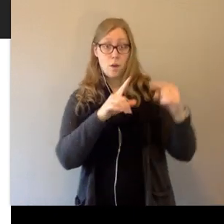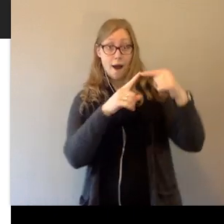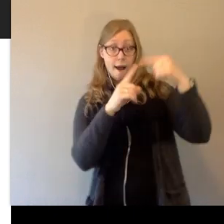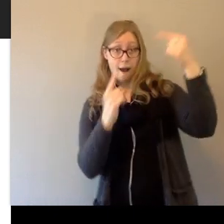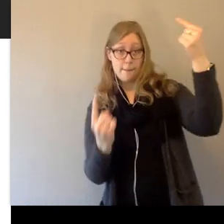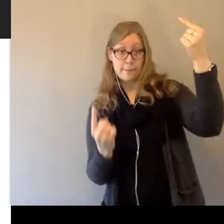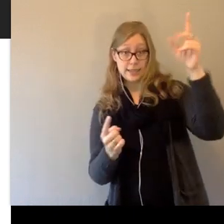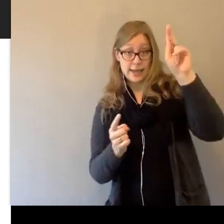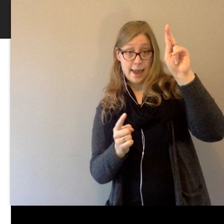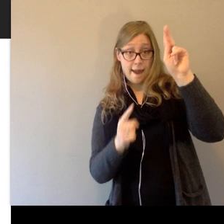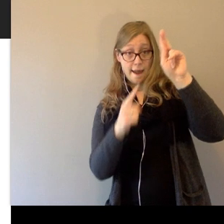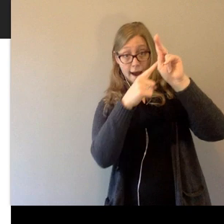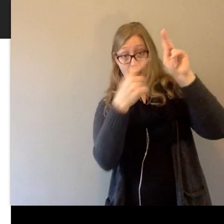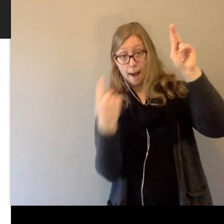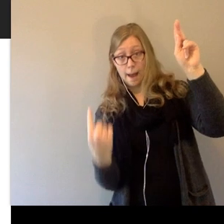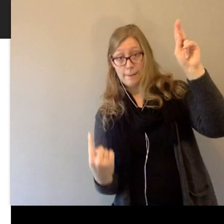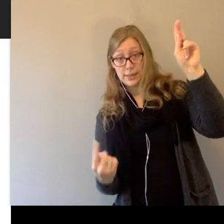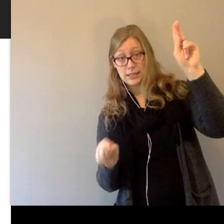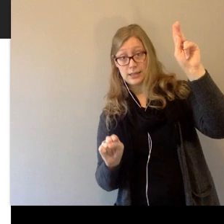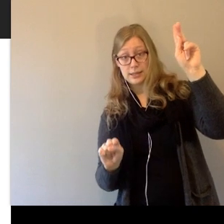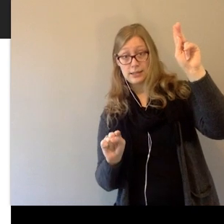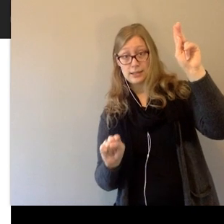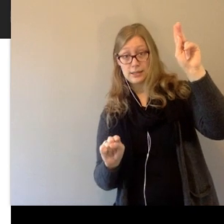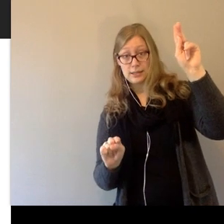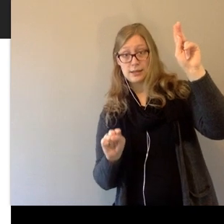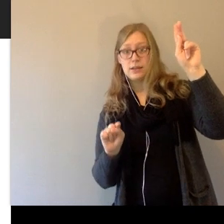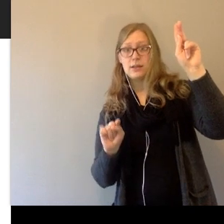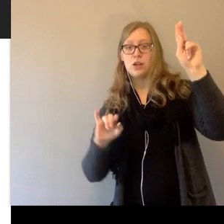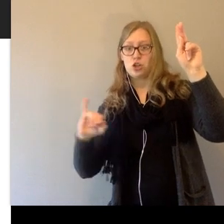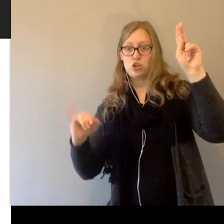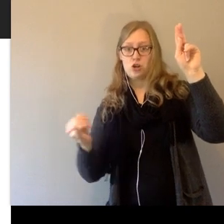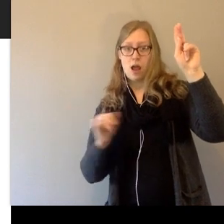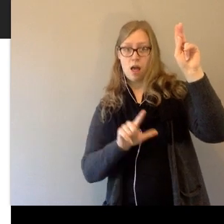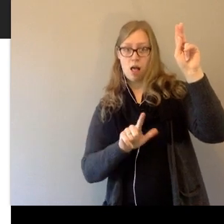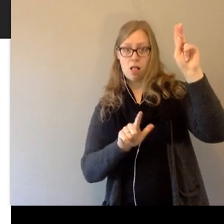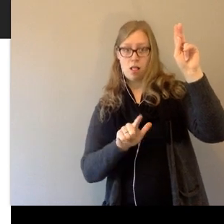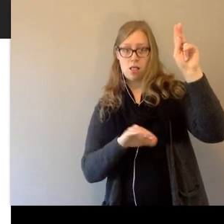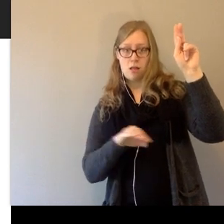from K is going to be JL.